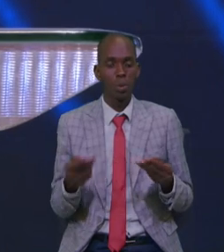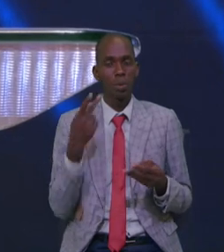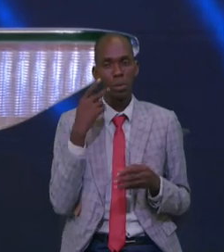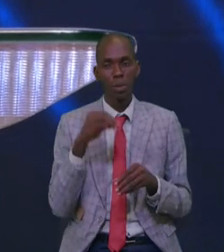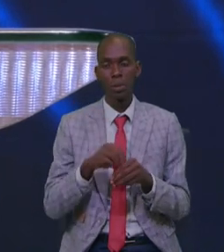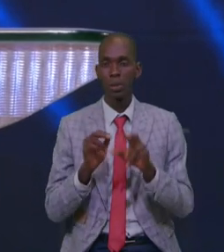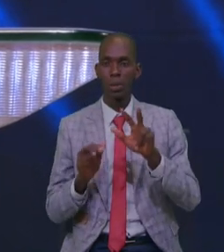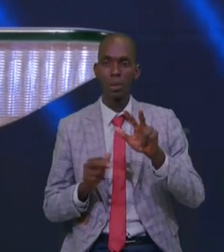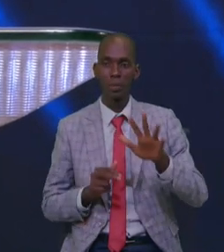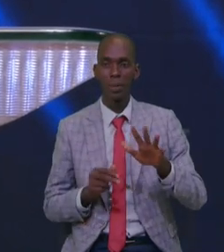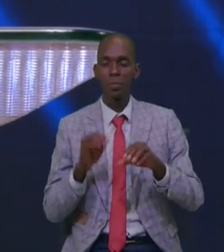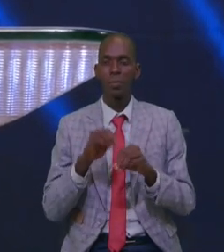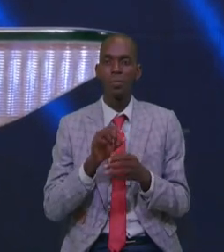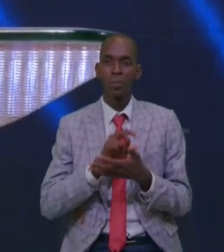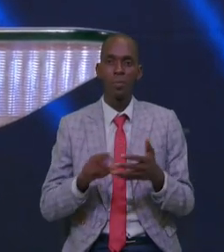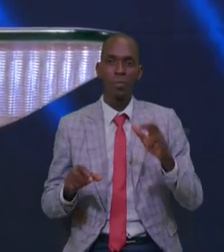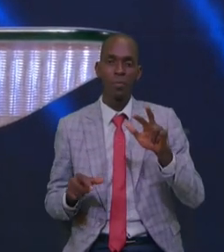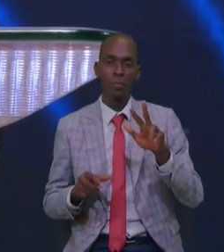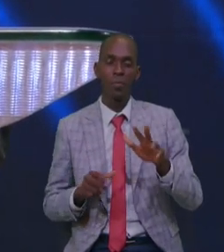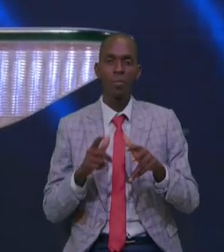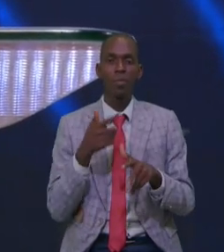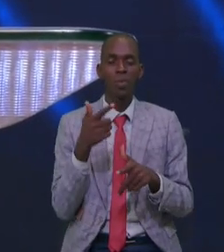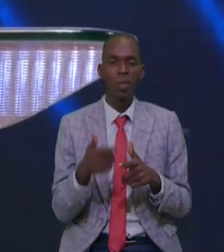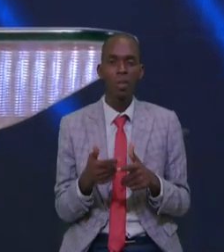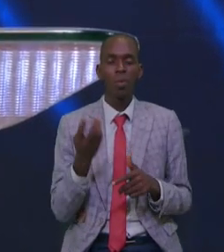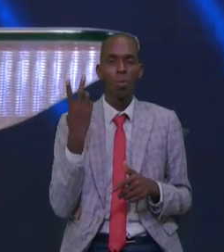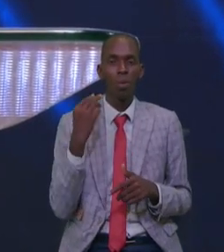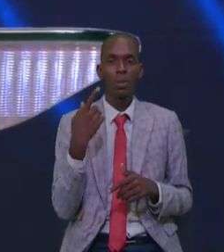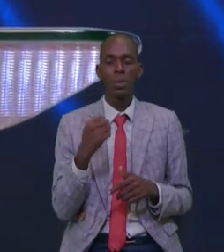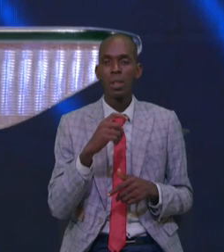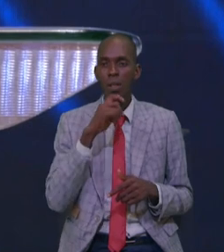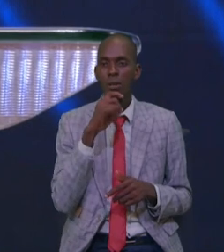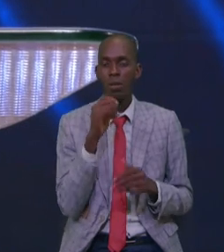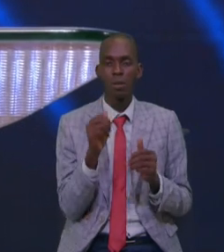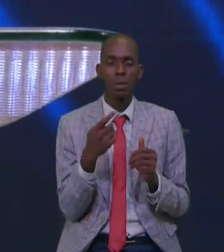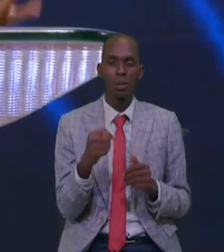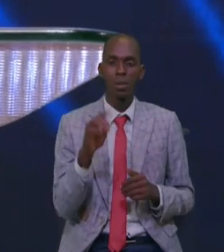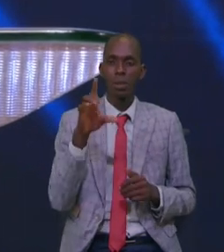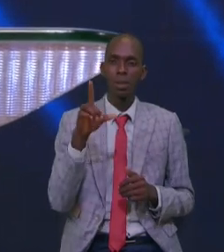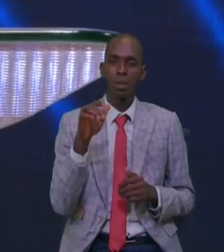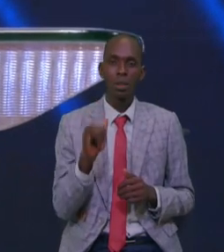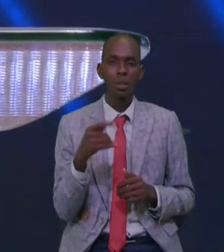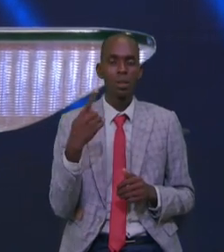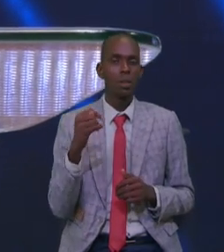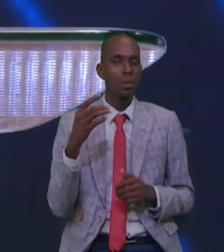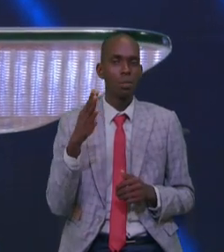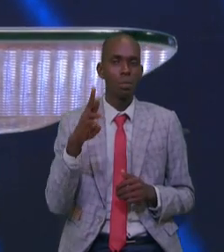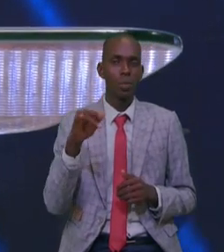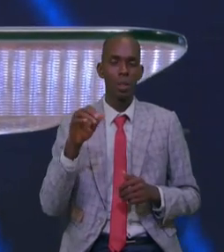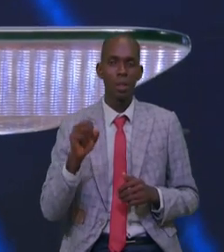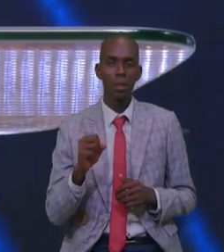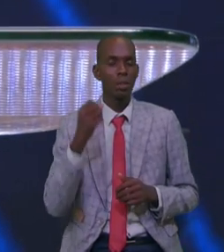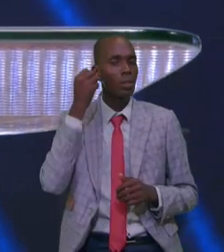35. In verse 35, then was the iron, the clay, the brass, the silver, and